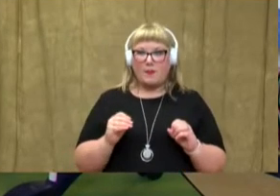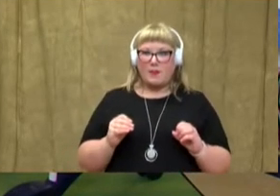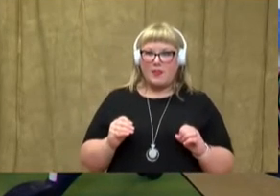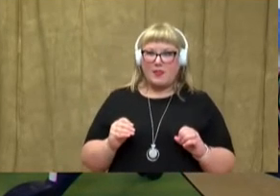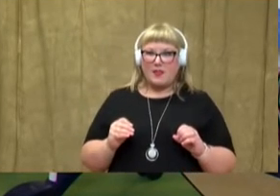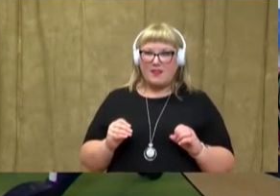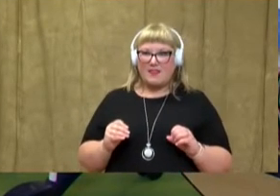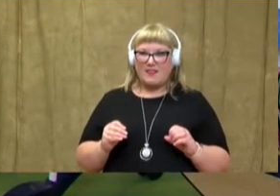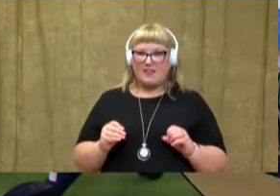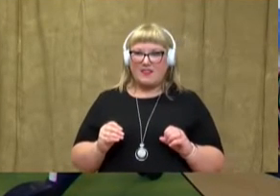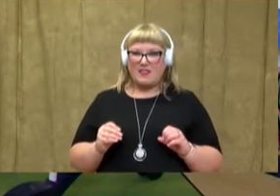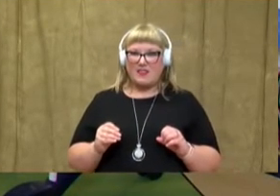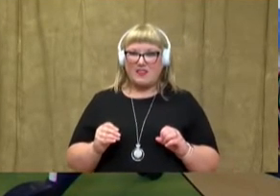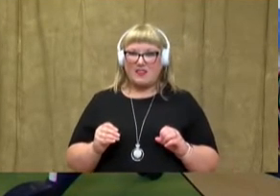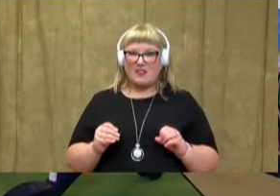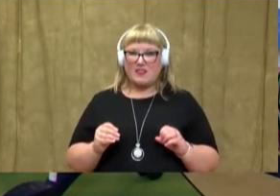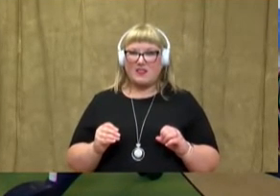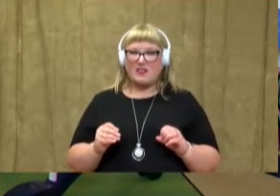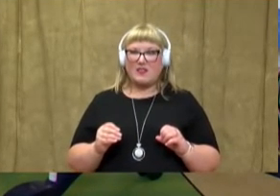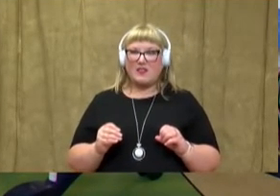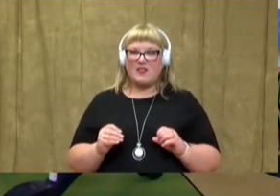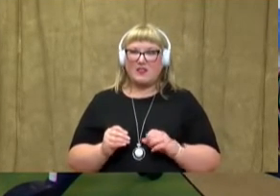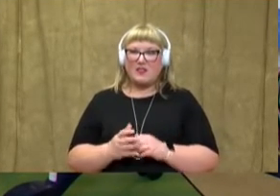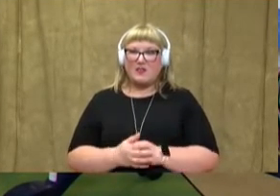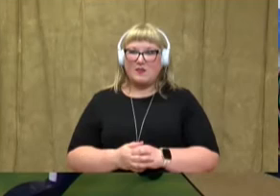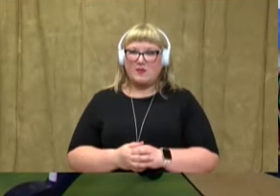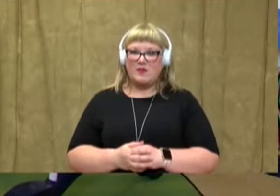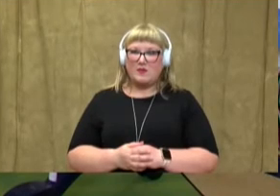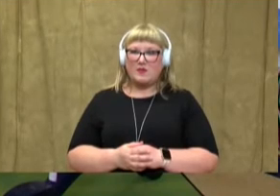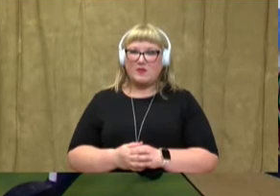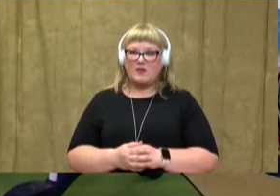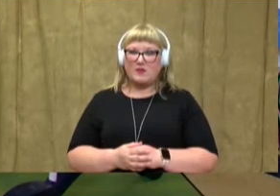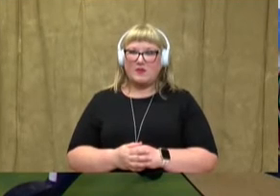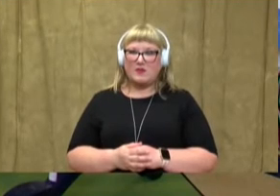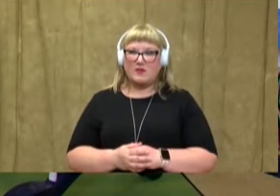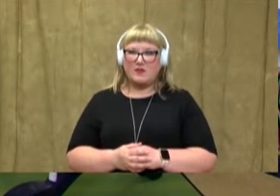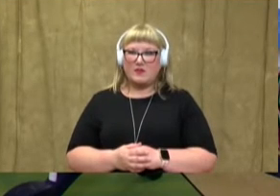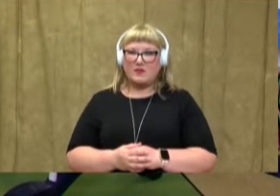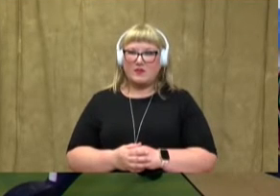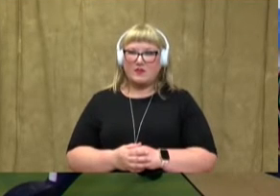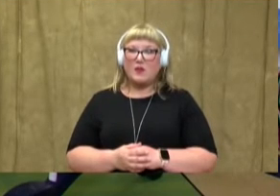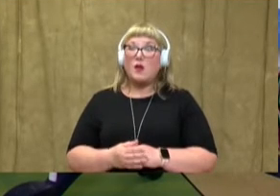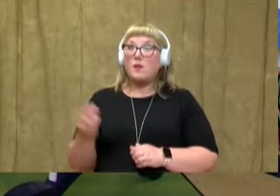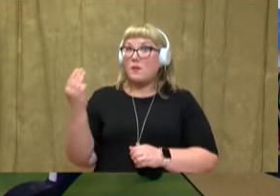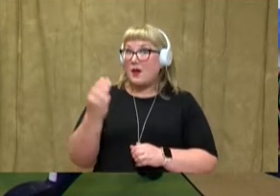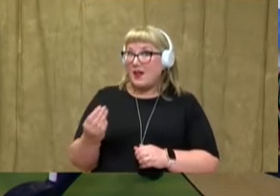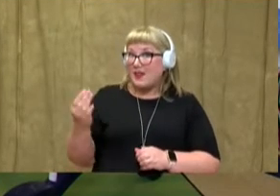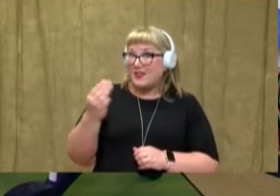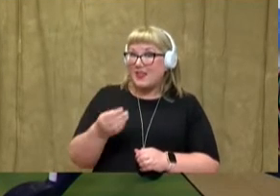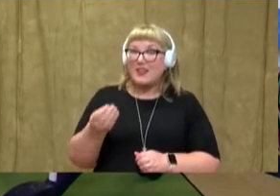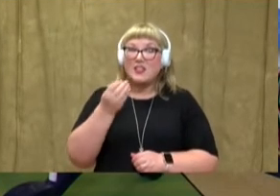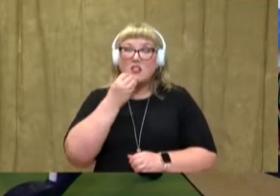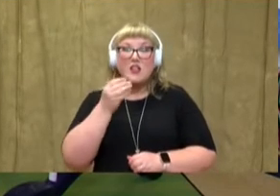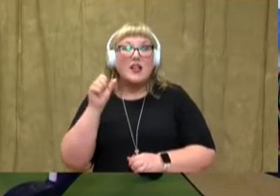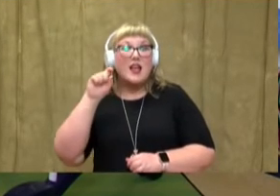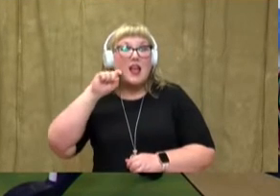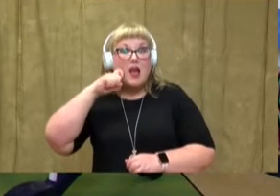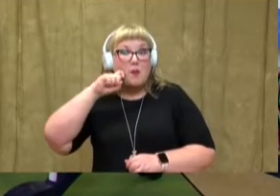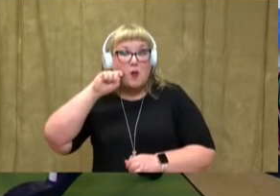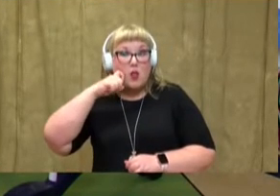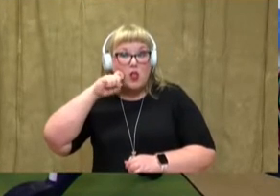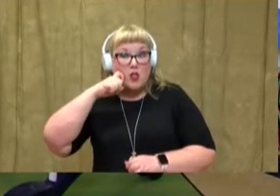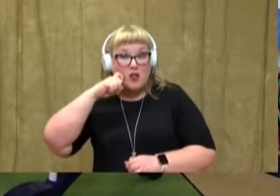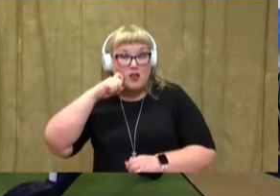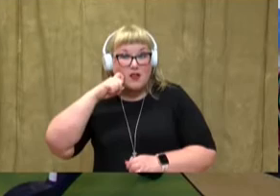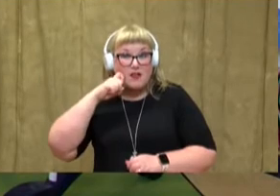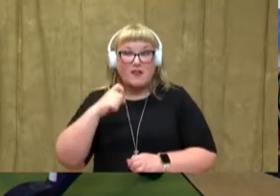So we learn about el lunes. That would be Monday. She ate una manzana. Can